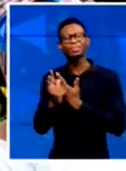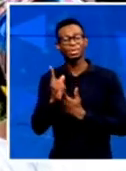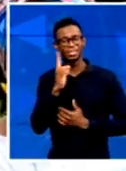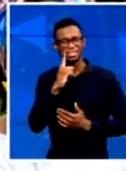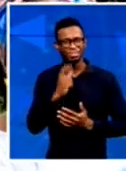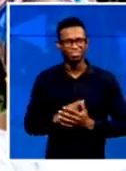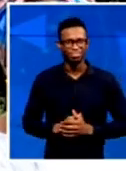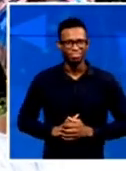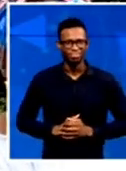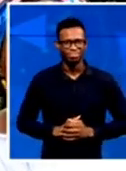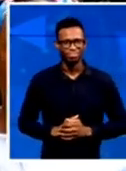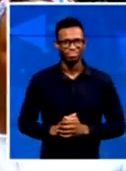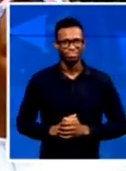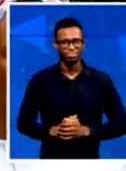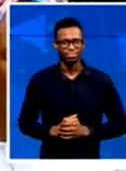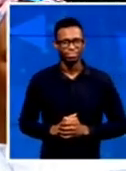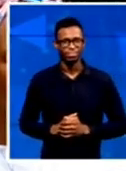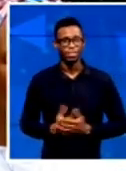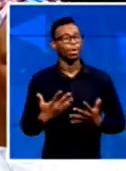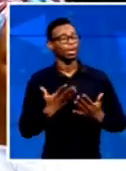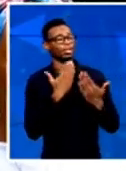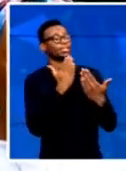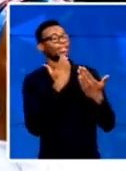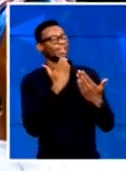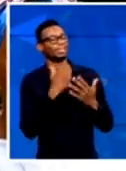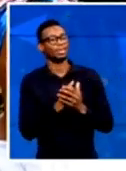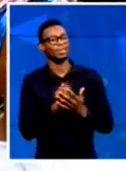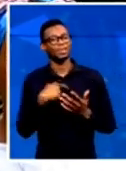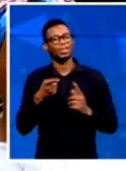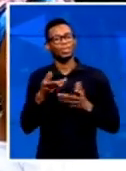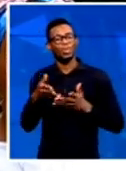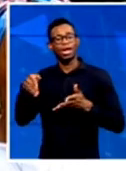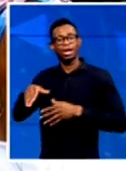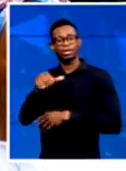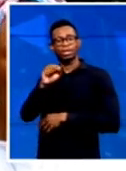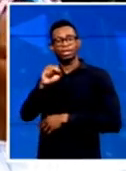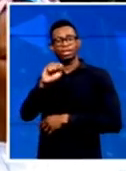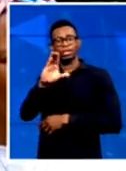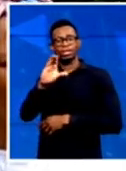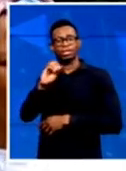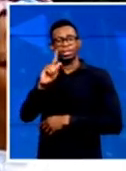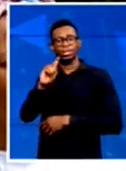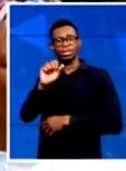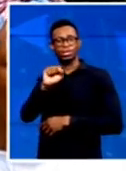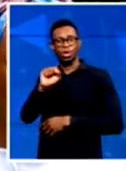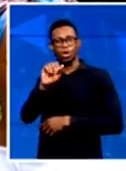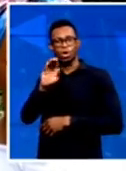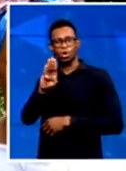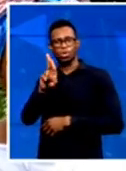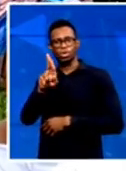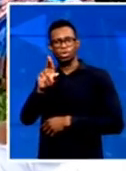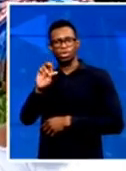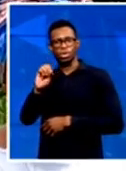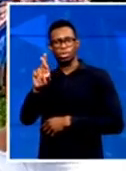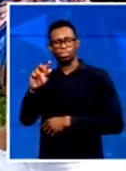Well, thank you very much. We are coming to you from Scotsboro here in the south of KwaZulu-Natal, the south coast of KwaZulu-Natal, where,